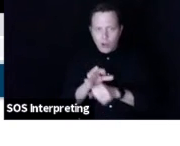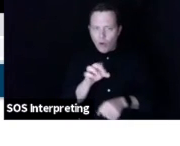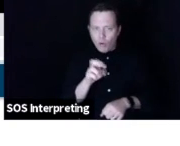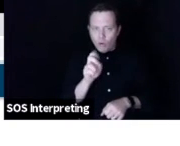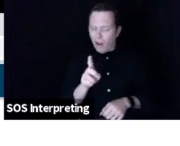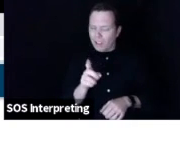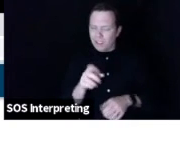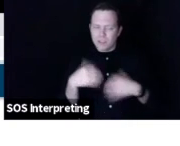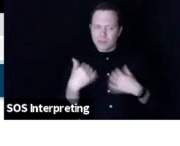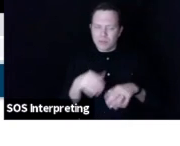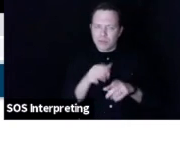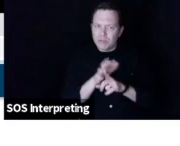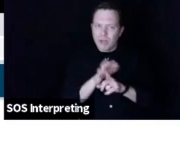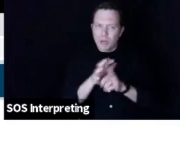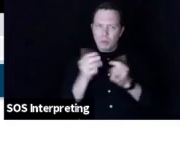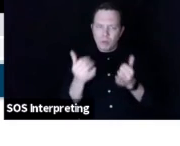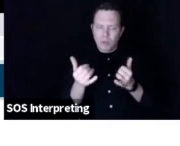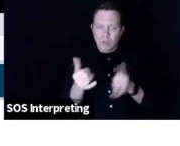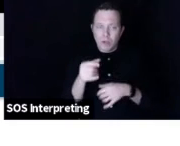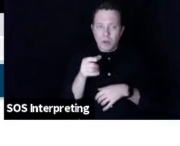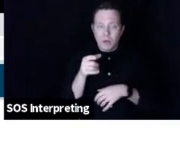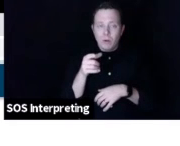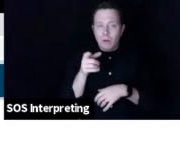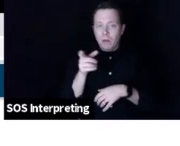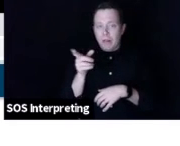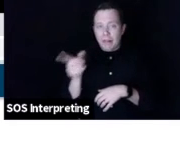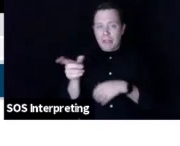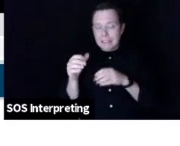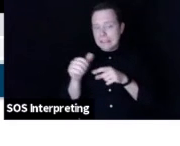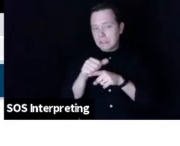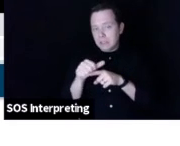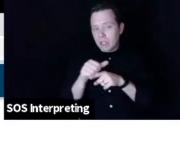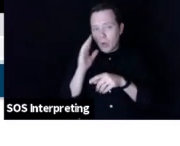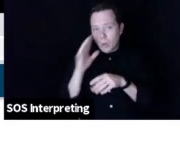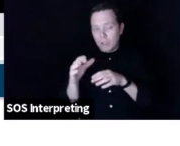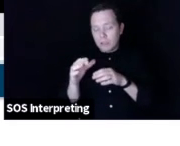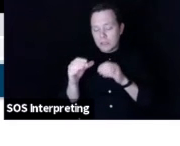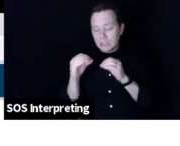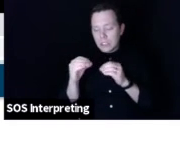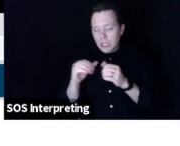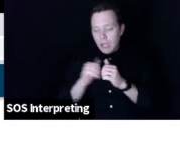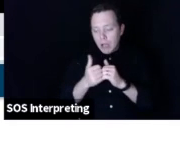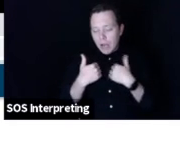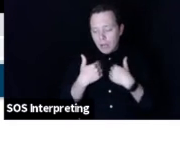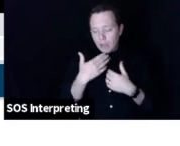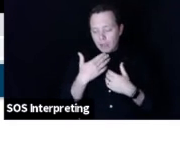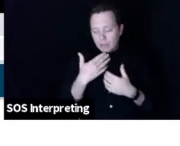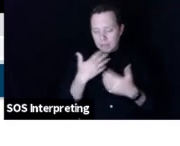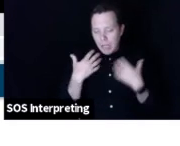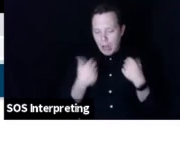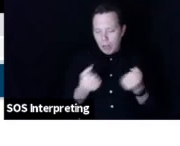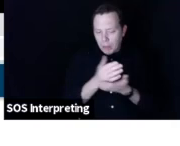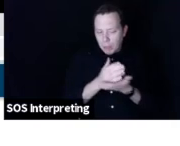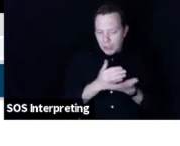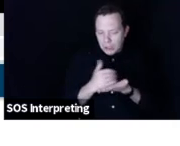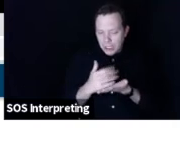tools on how to have a healthier budget and avoid fraud. This program will